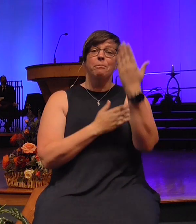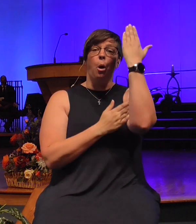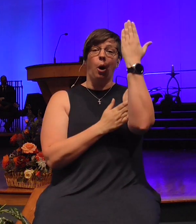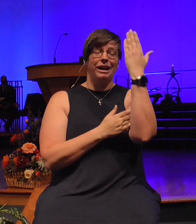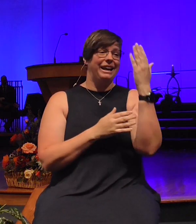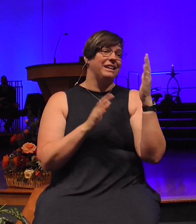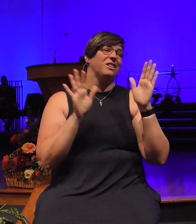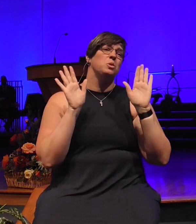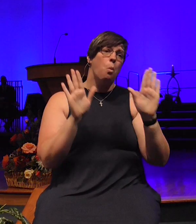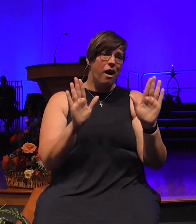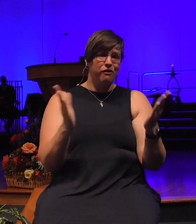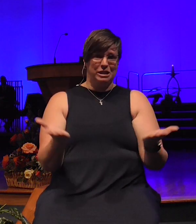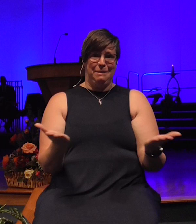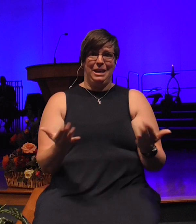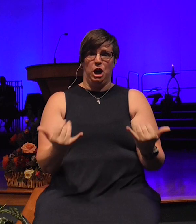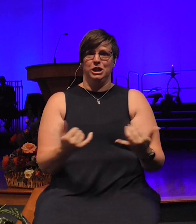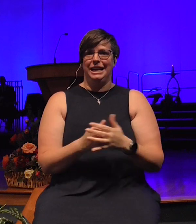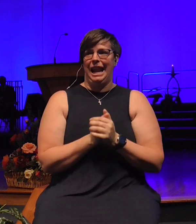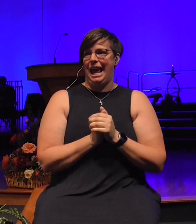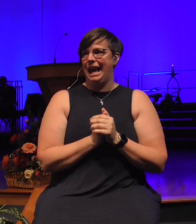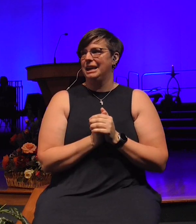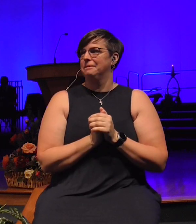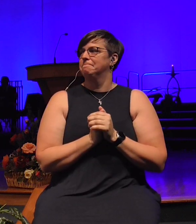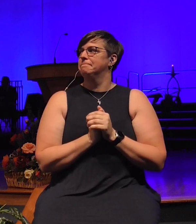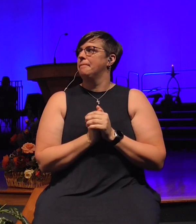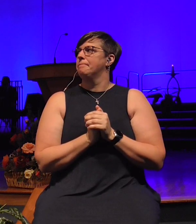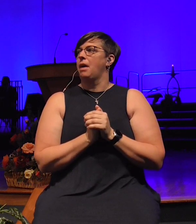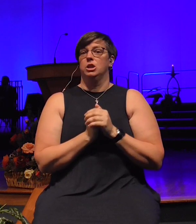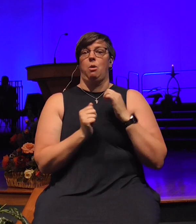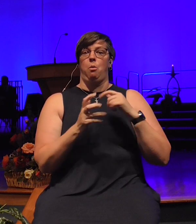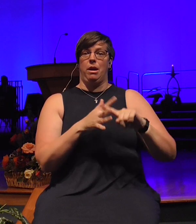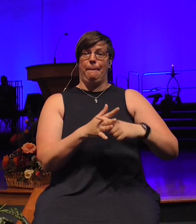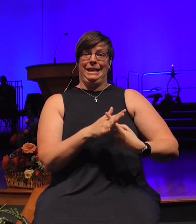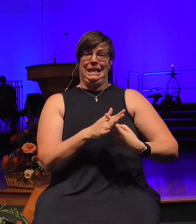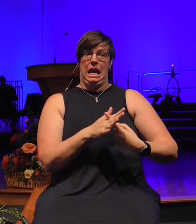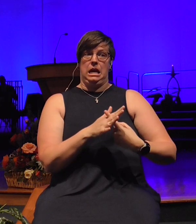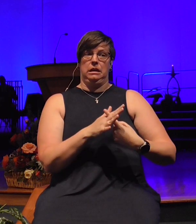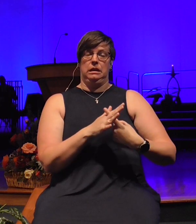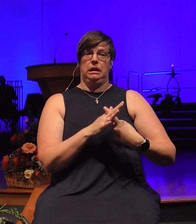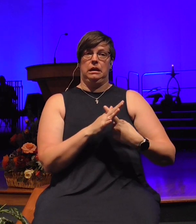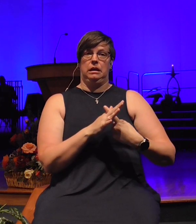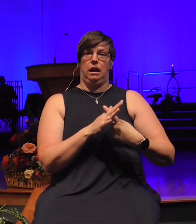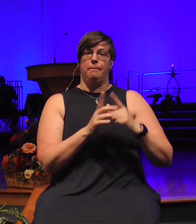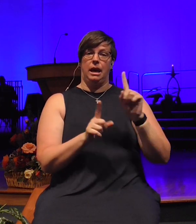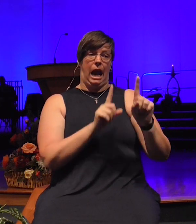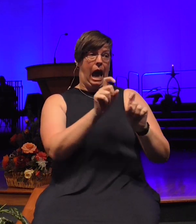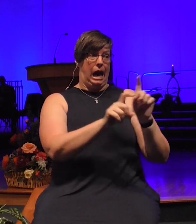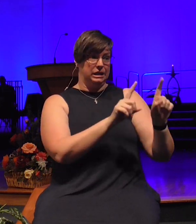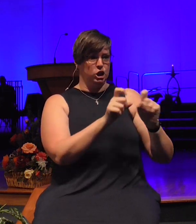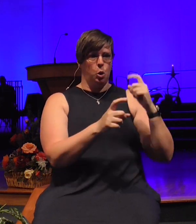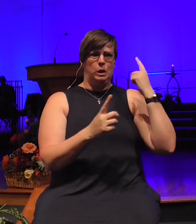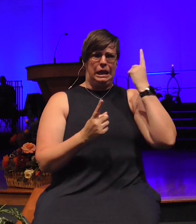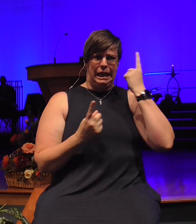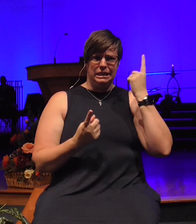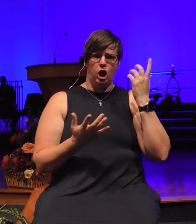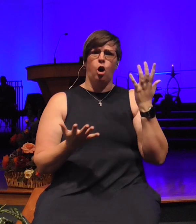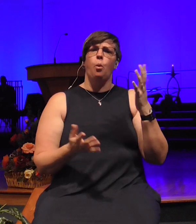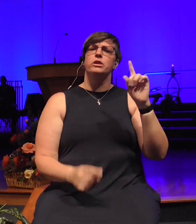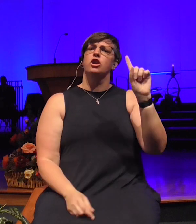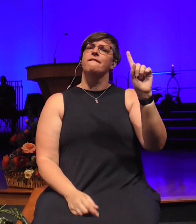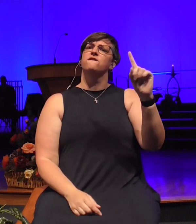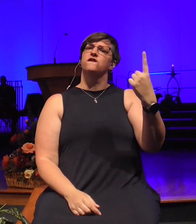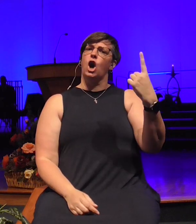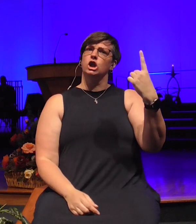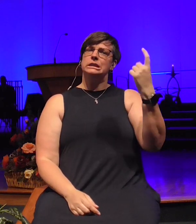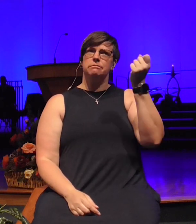Good morning, wonderful to be with you today. I want to begin by asking you to consider, what was your